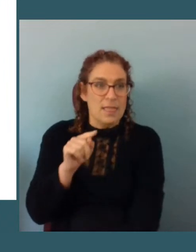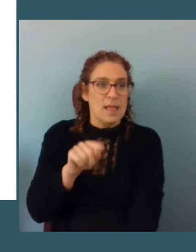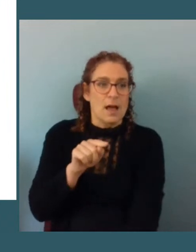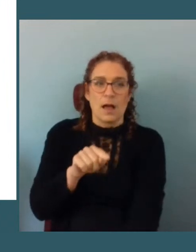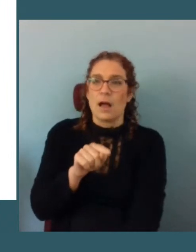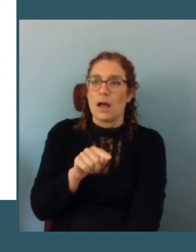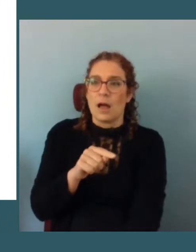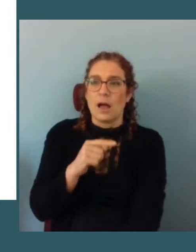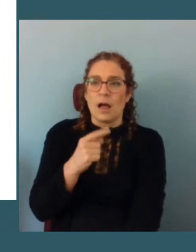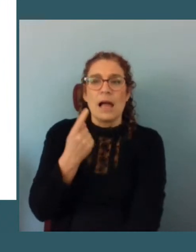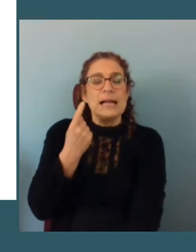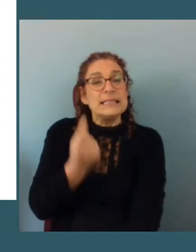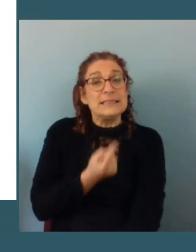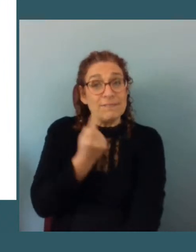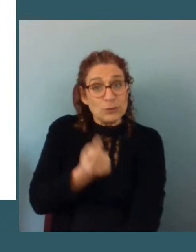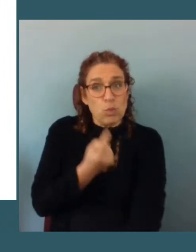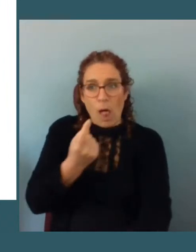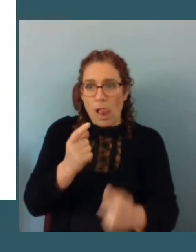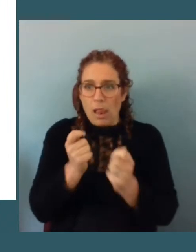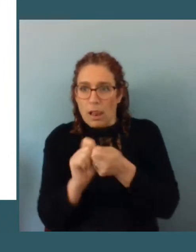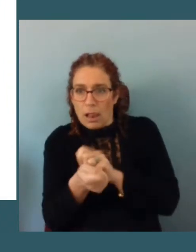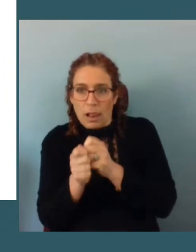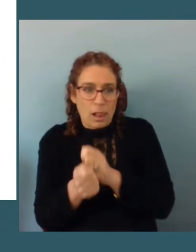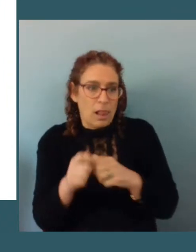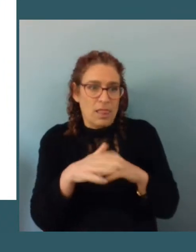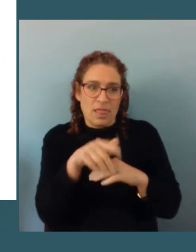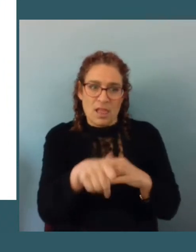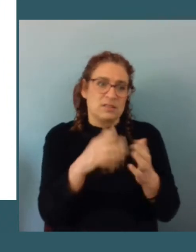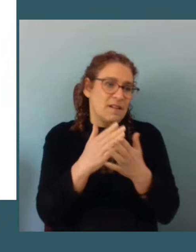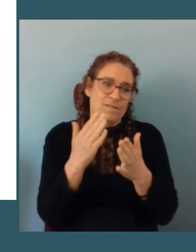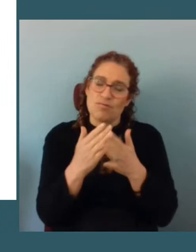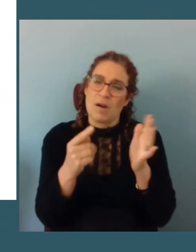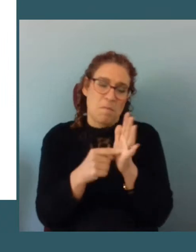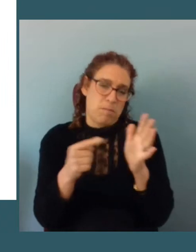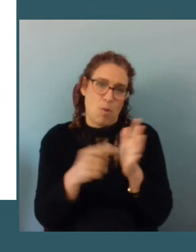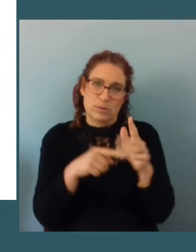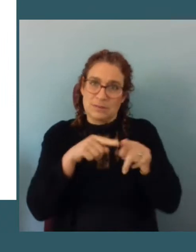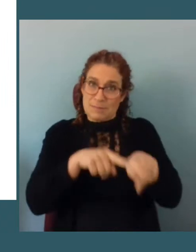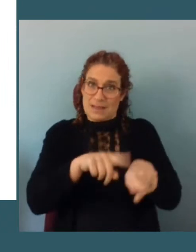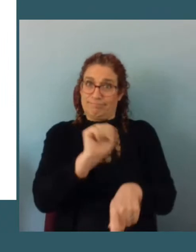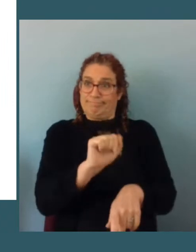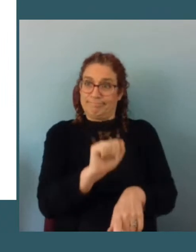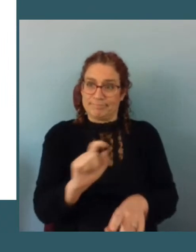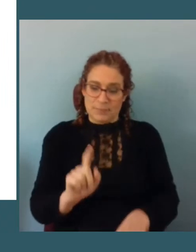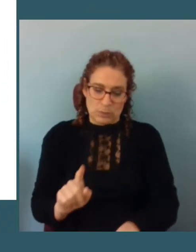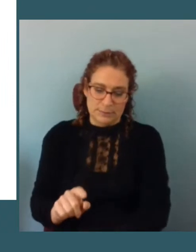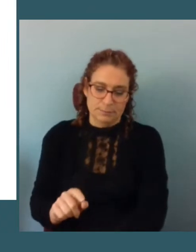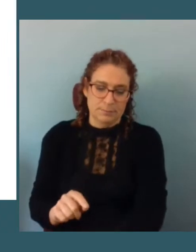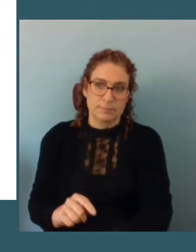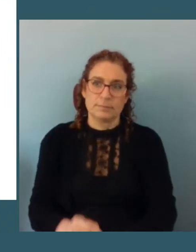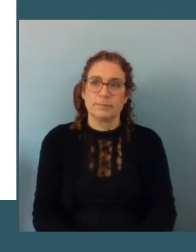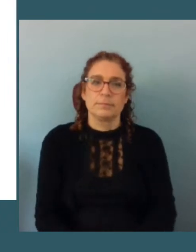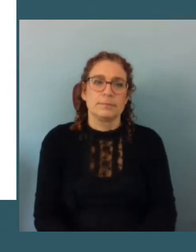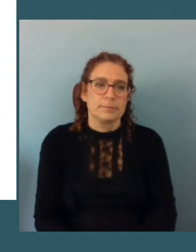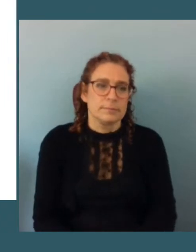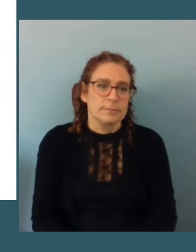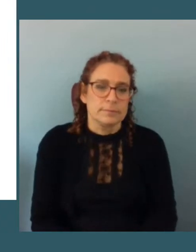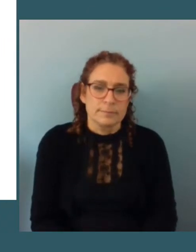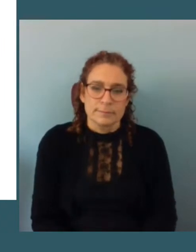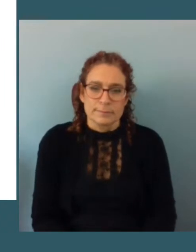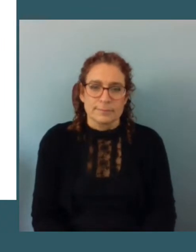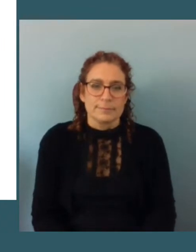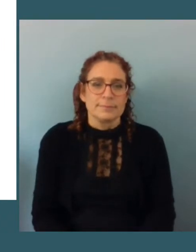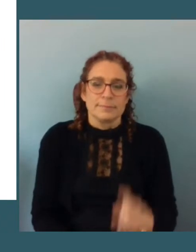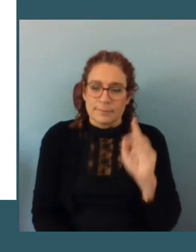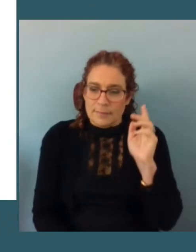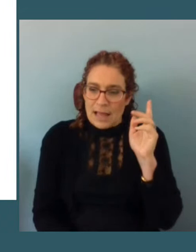approach is really needed when it comes to FPIES and introducing solids. This is again from the Guach et